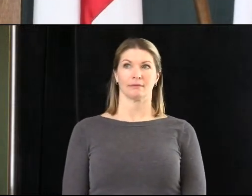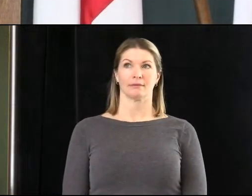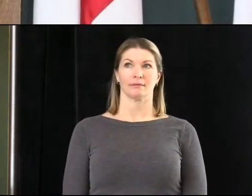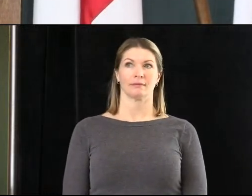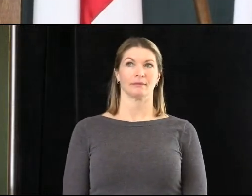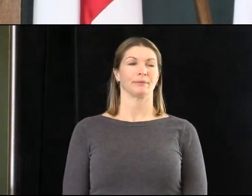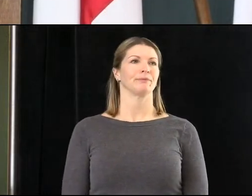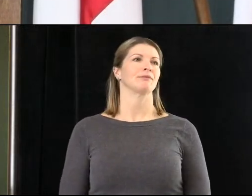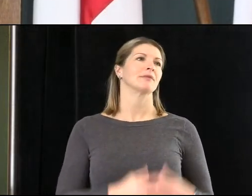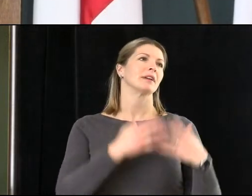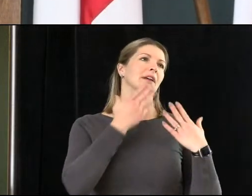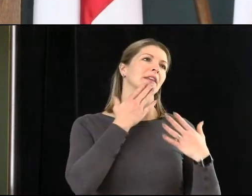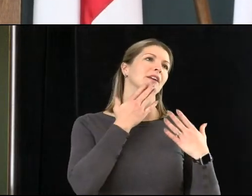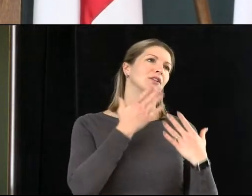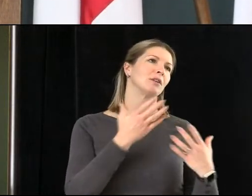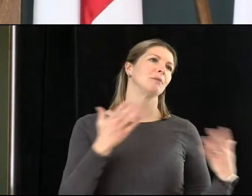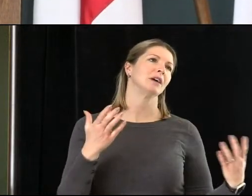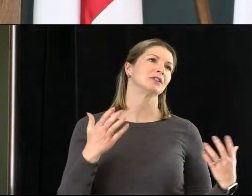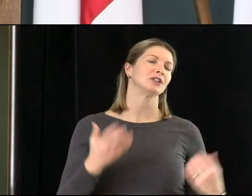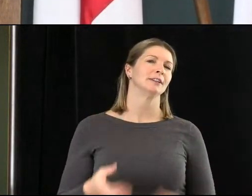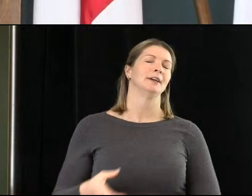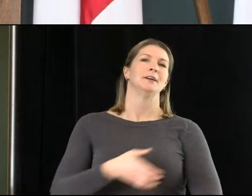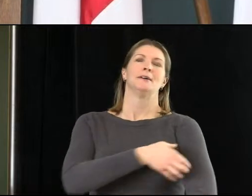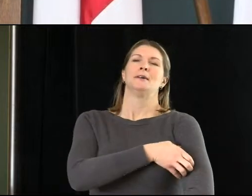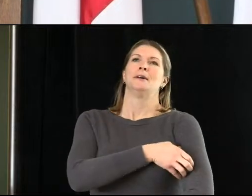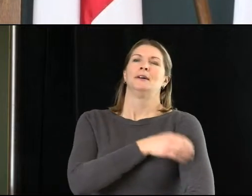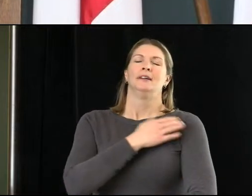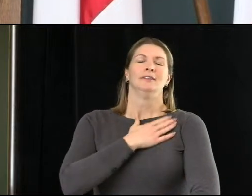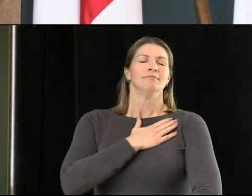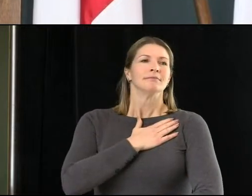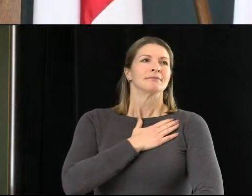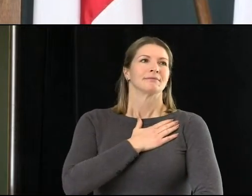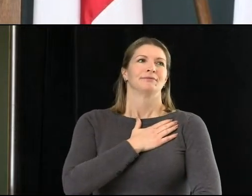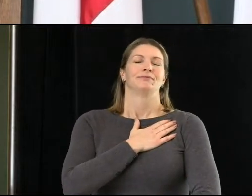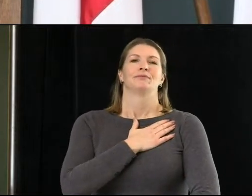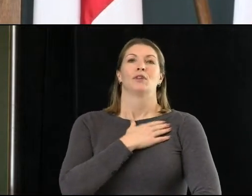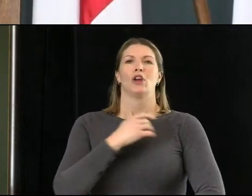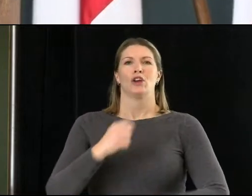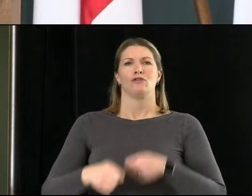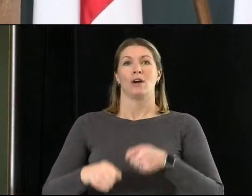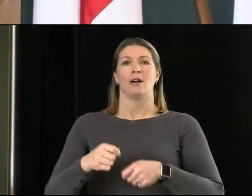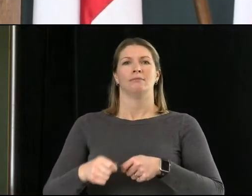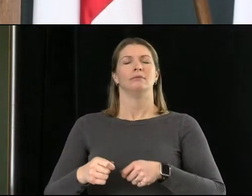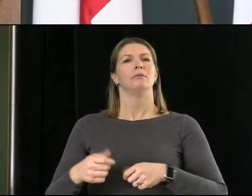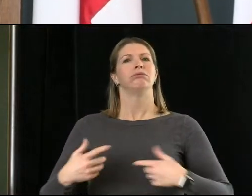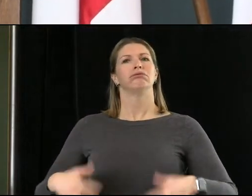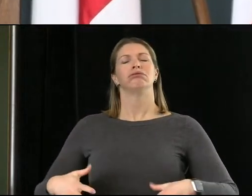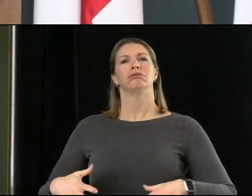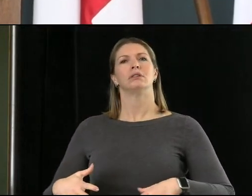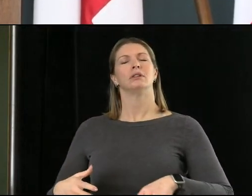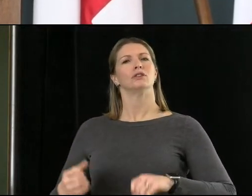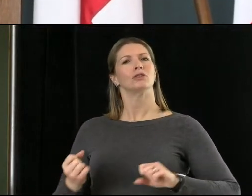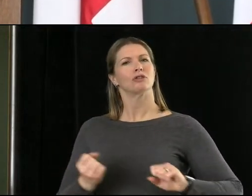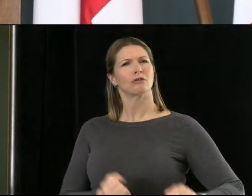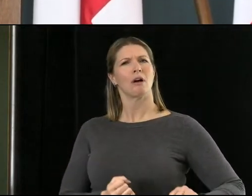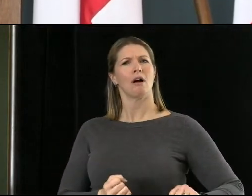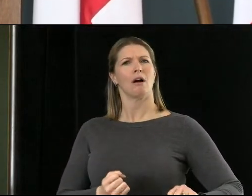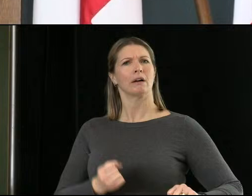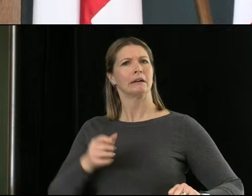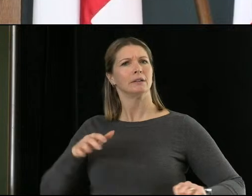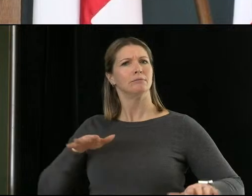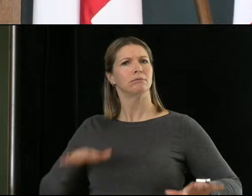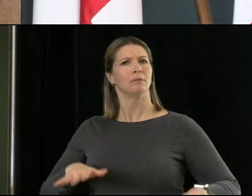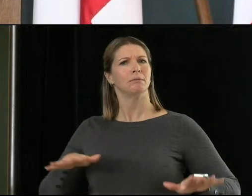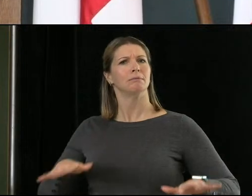Thank you so much, always so powerful to hear. The drum is a grounding force, a heartbeat that reminds us of